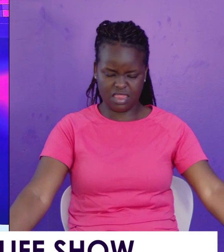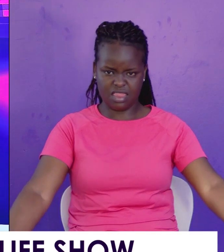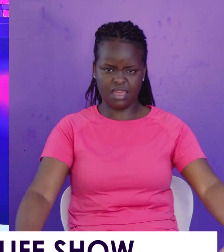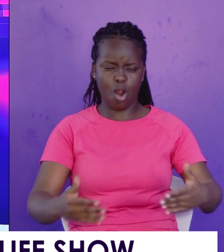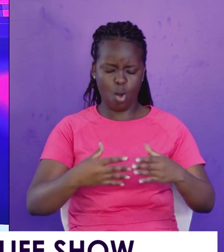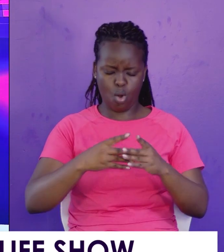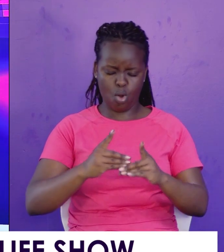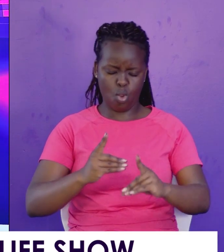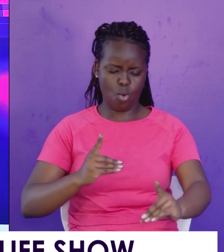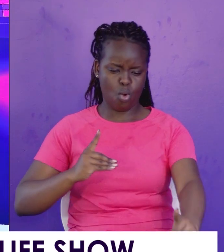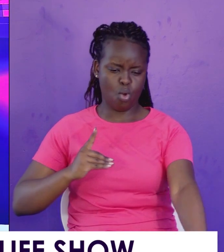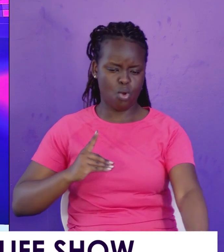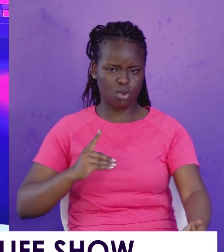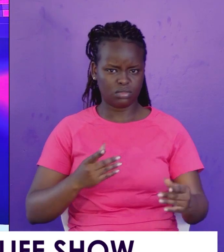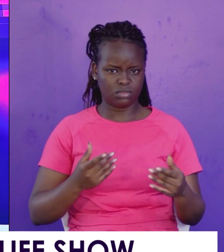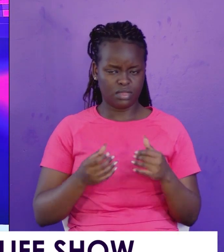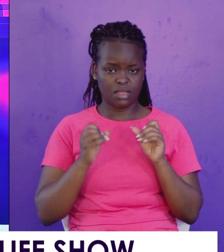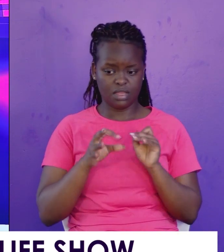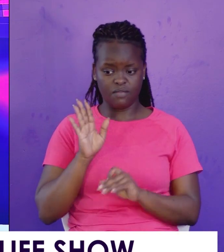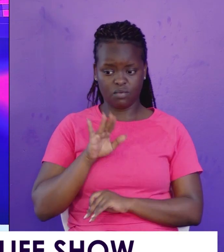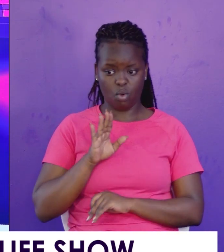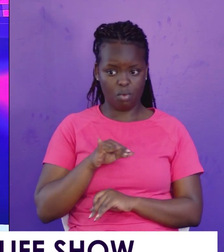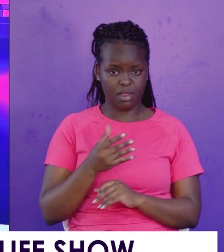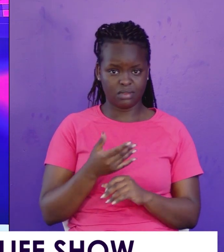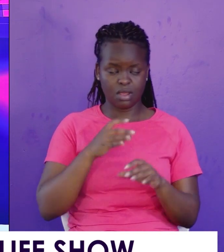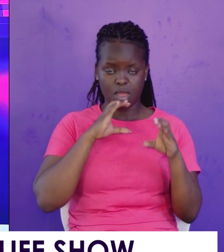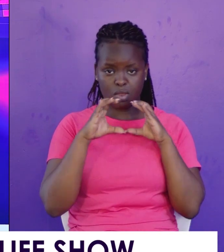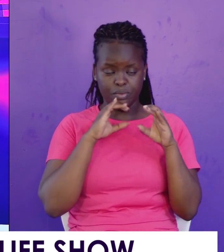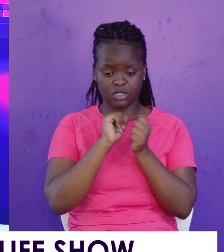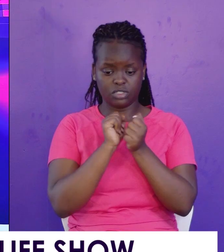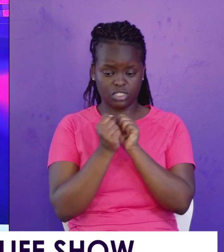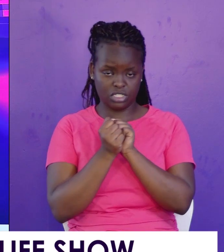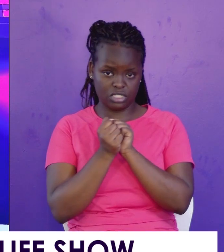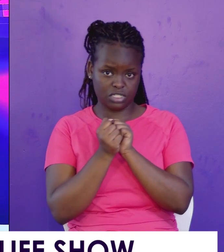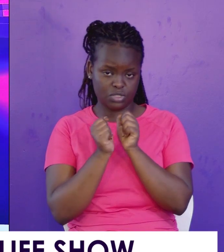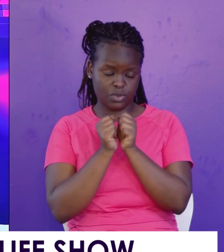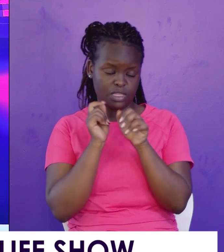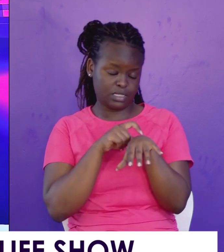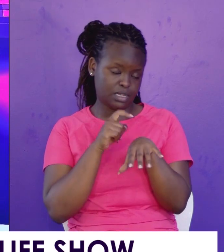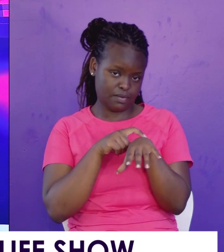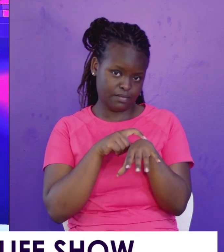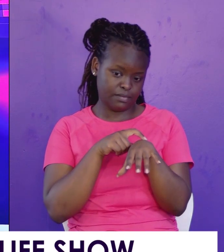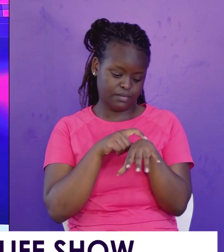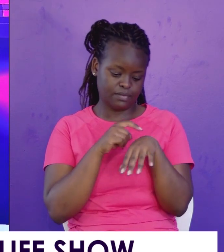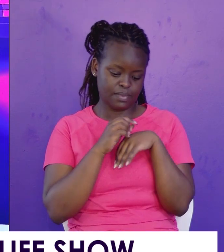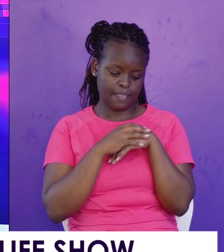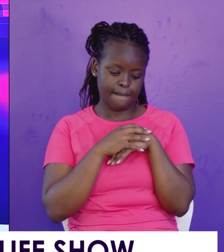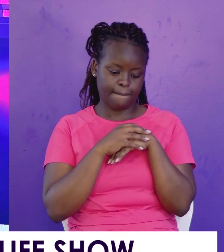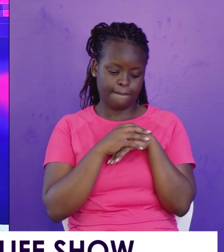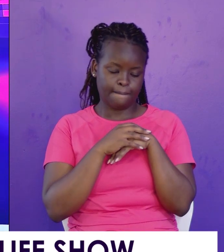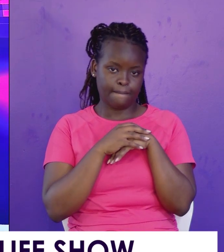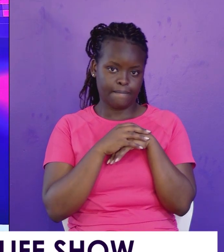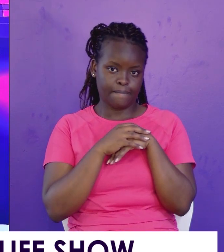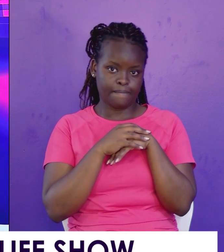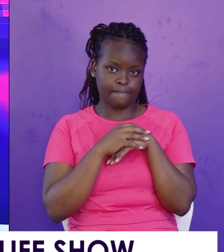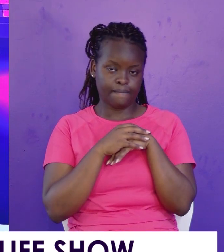Okay. And that kind of stuff. So the communication changes with times that come. And rebellion is usually